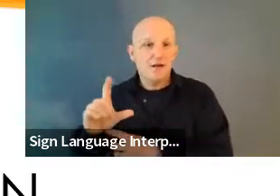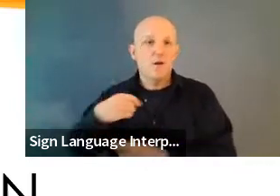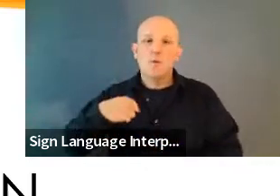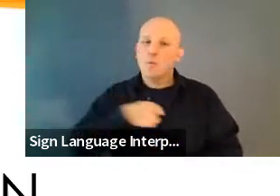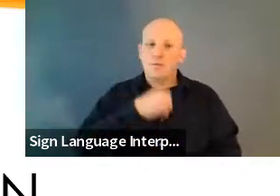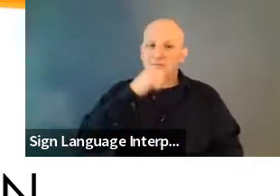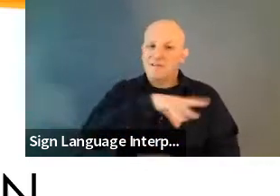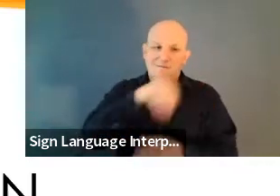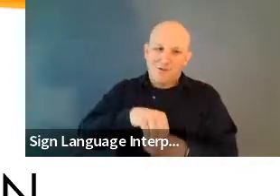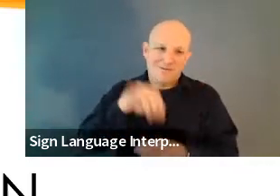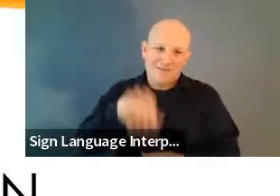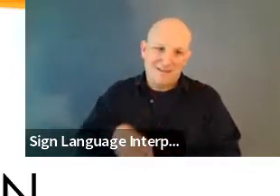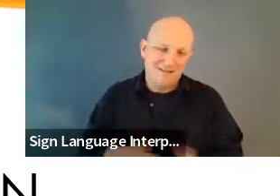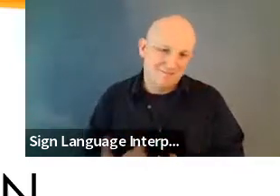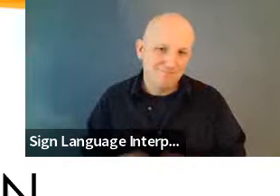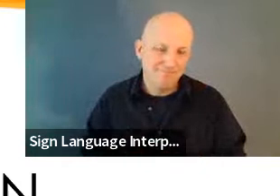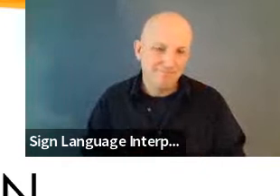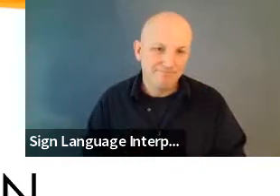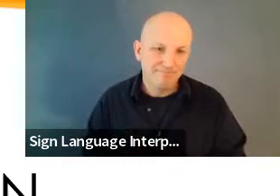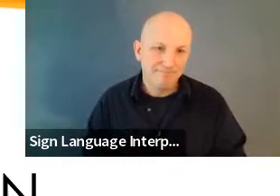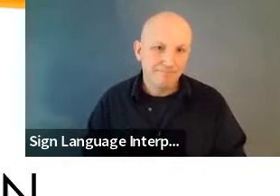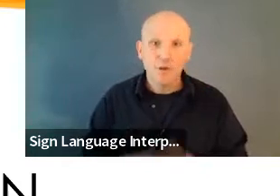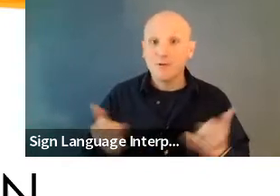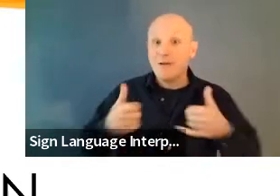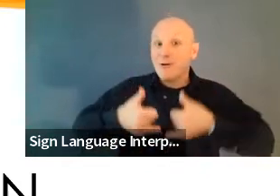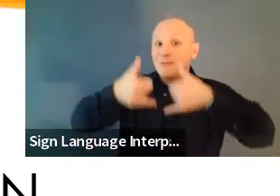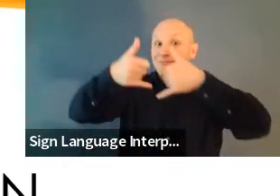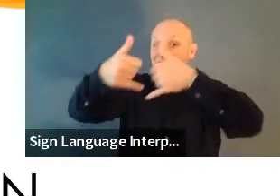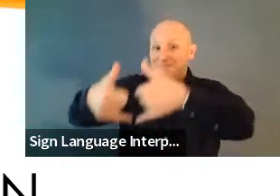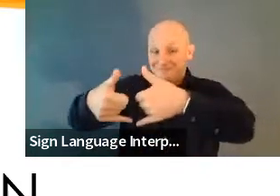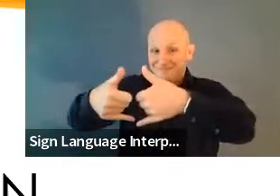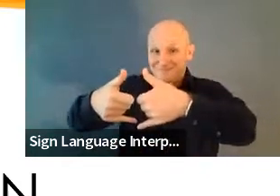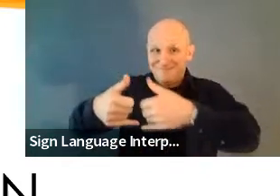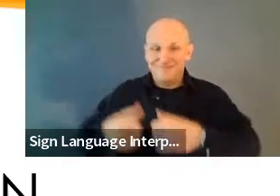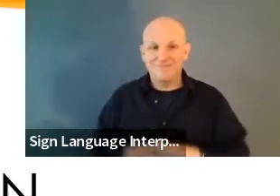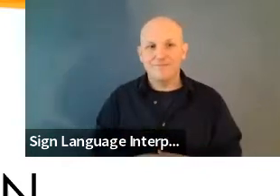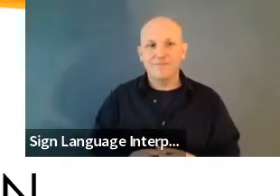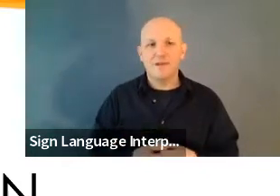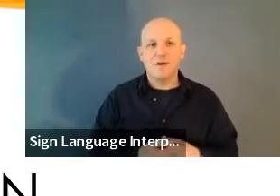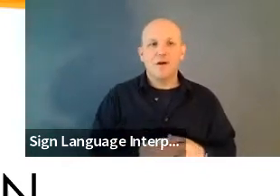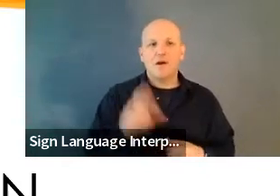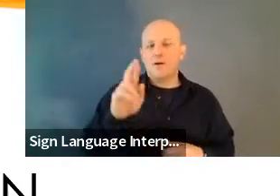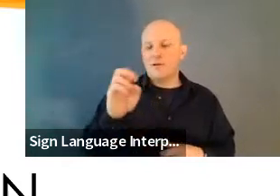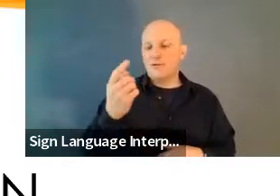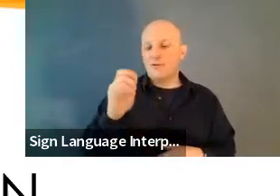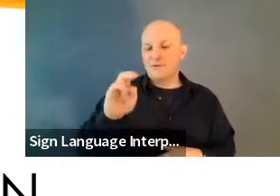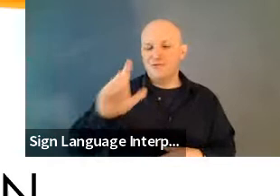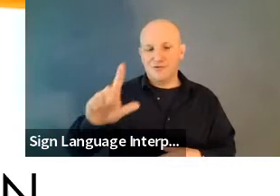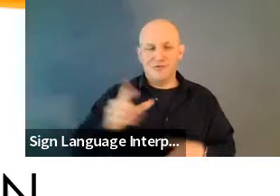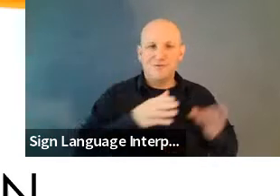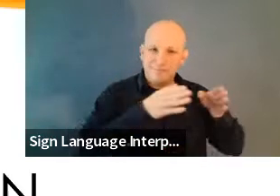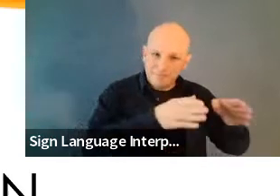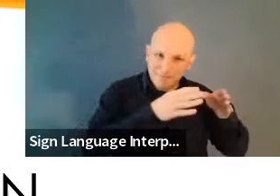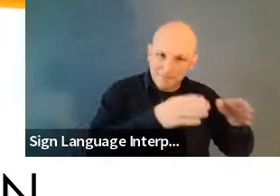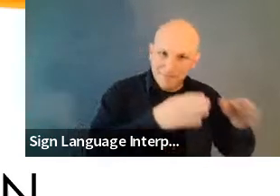which leads me into our awards section. So our regional pathway is based on the Cal Law pathway. It requires